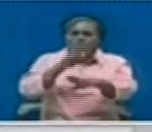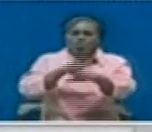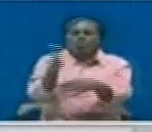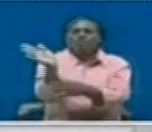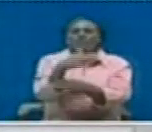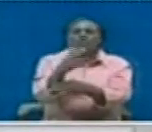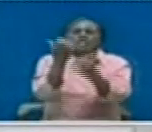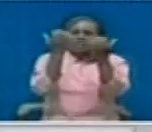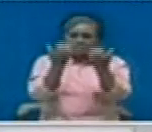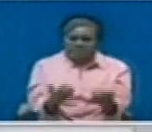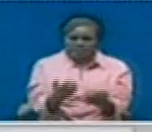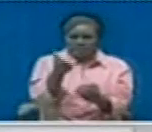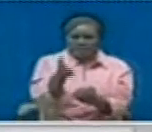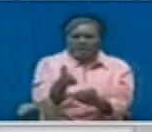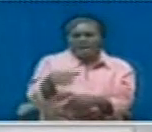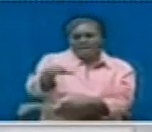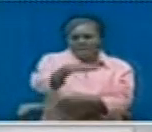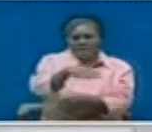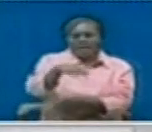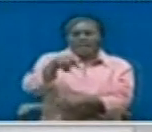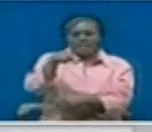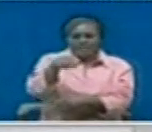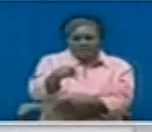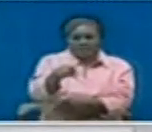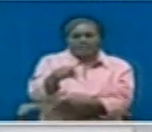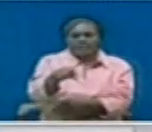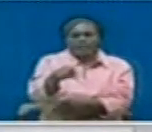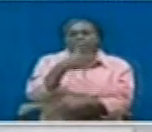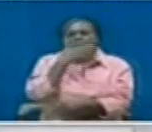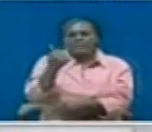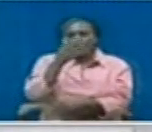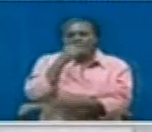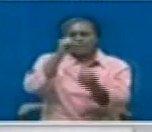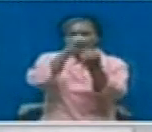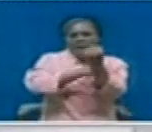methods acquired by fishermen in Longe’ch Island has yielded better harvest.